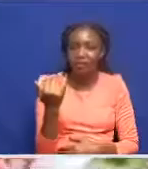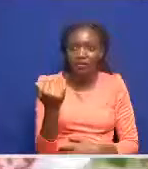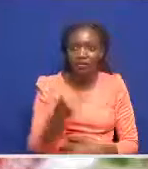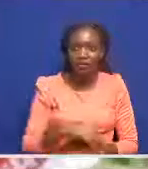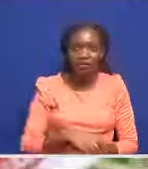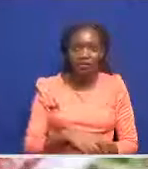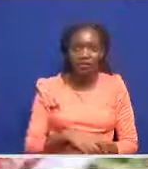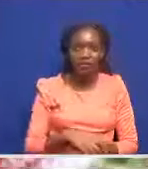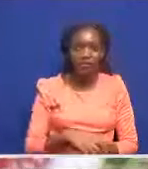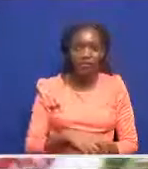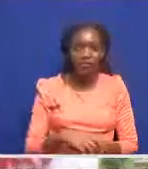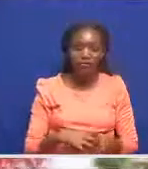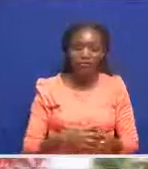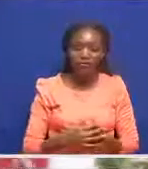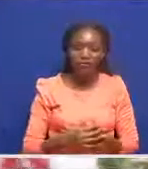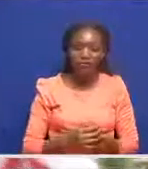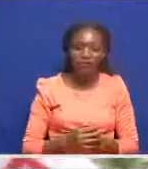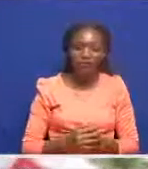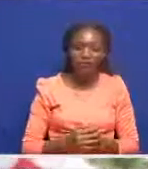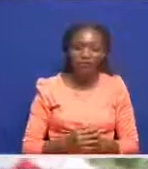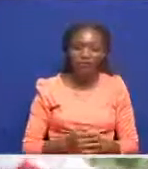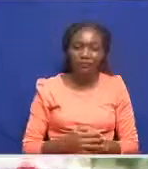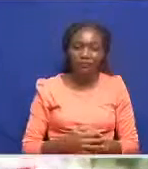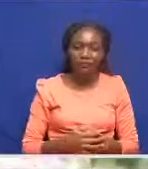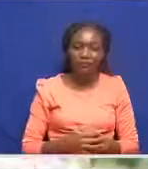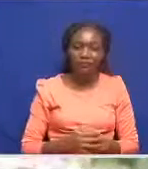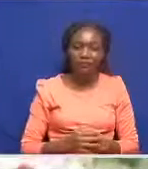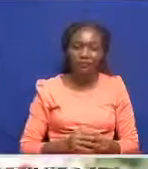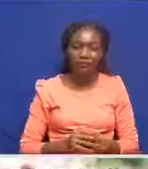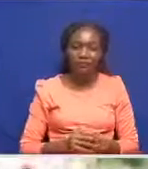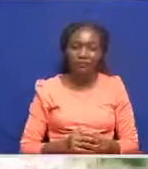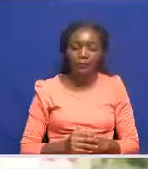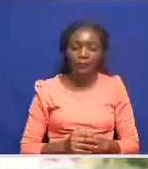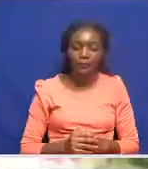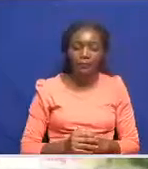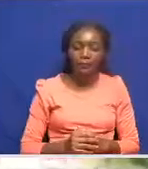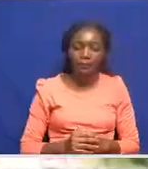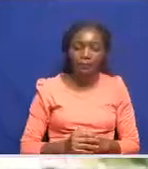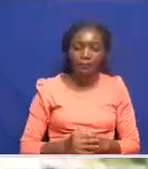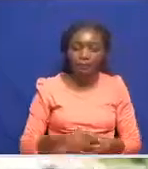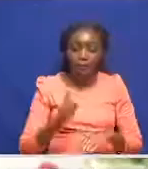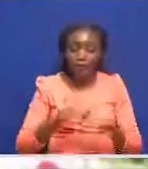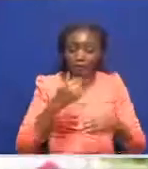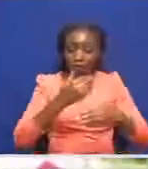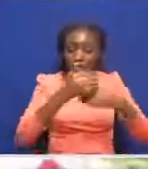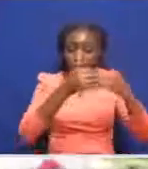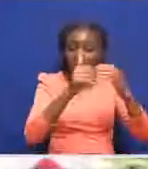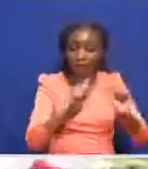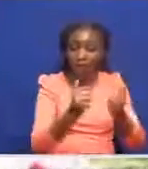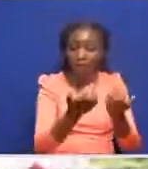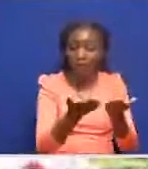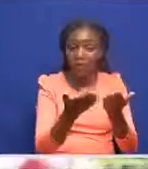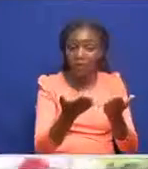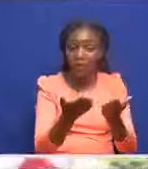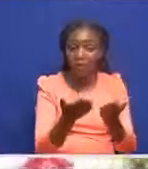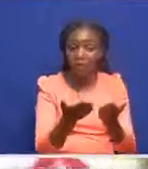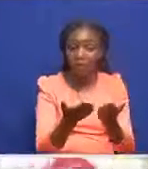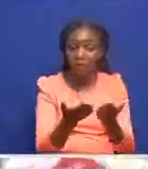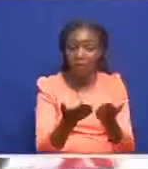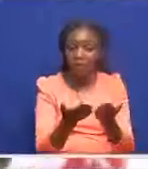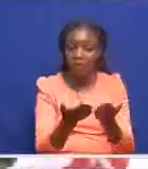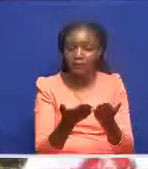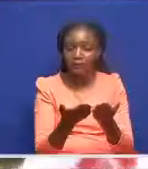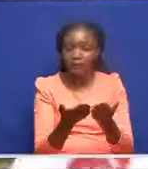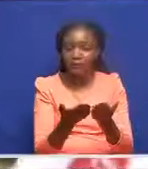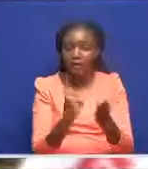abata, because when they were slaughtering these donkeys, you know, the meat or